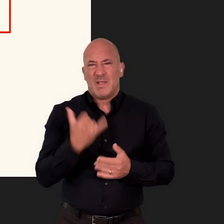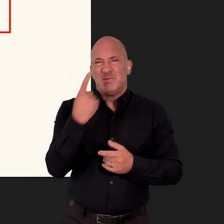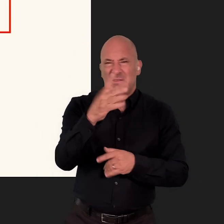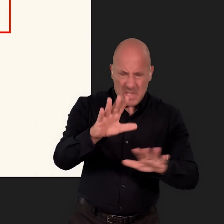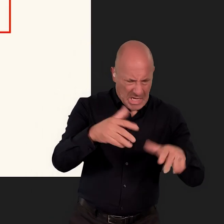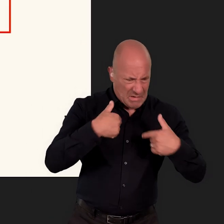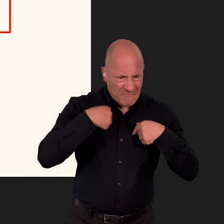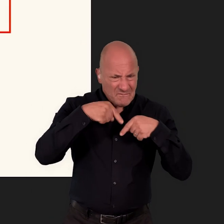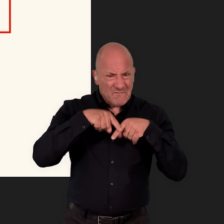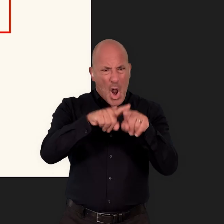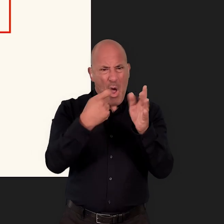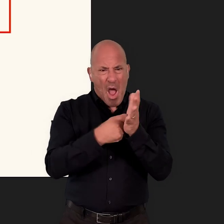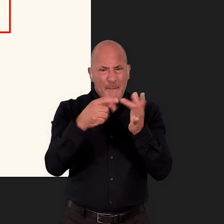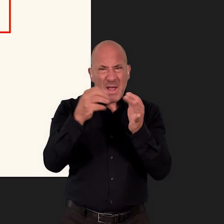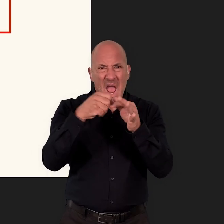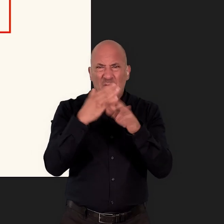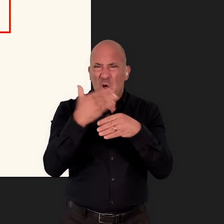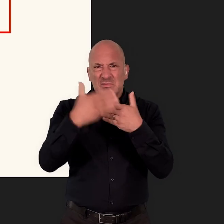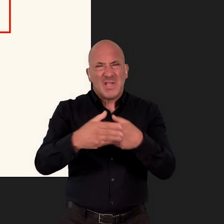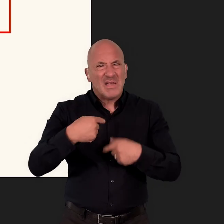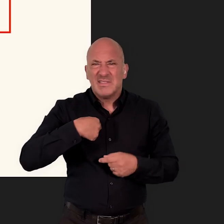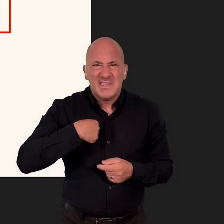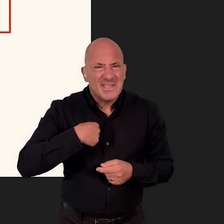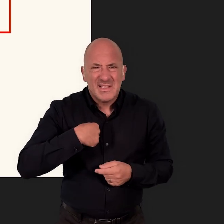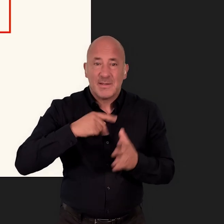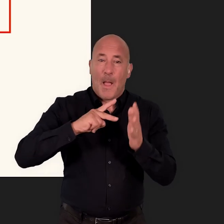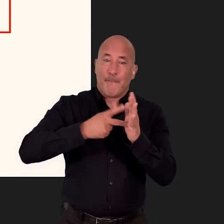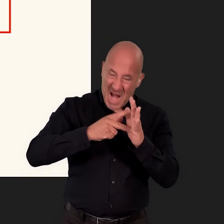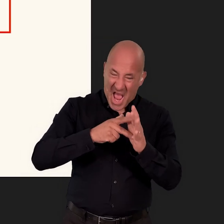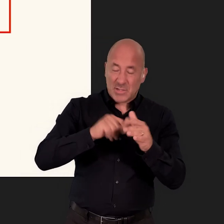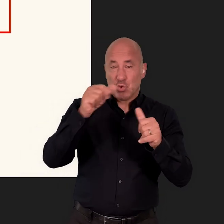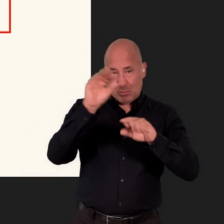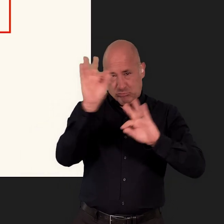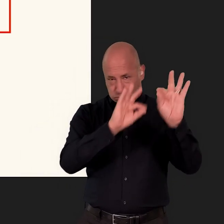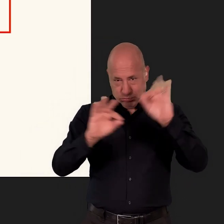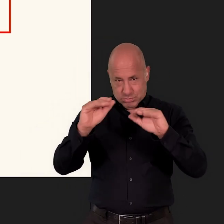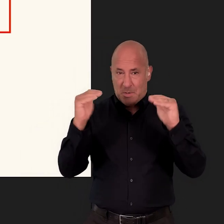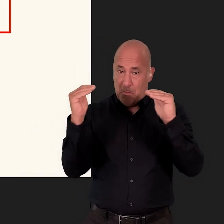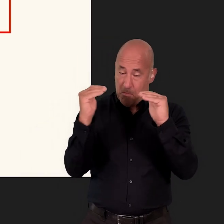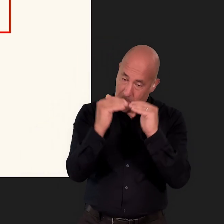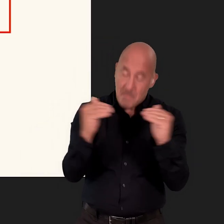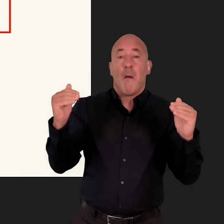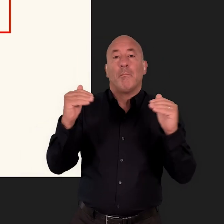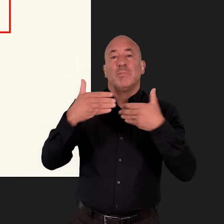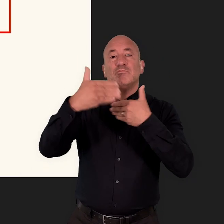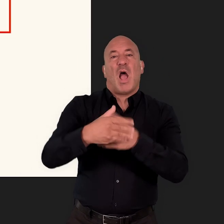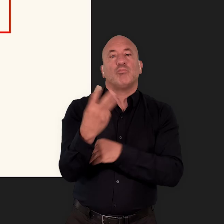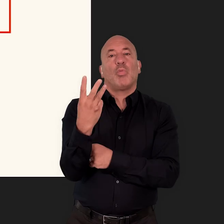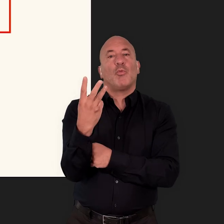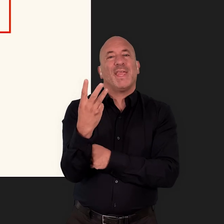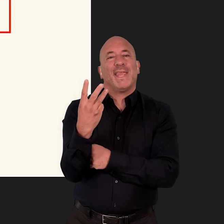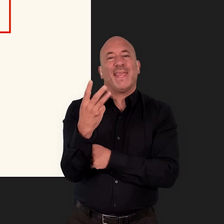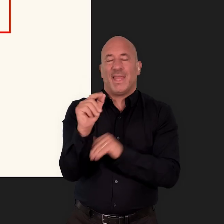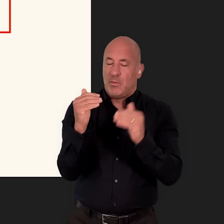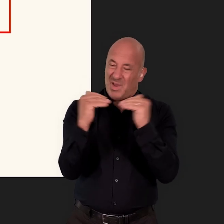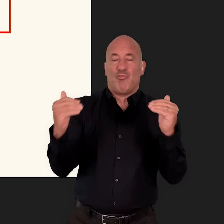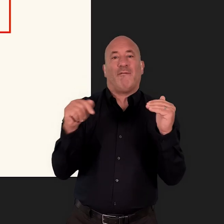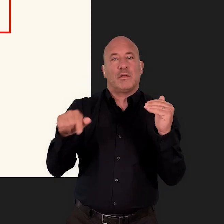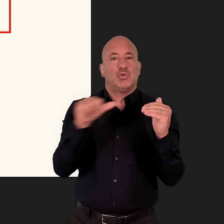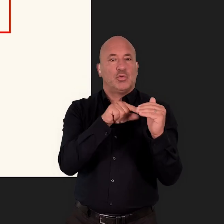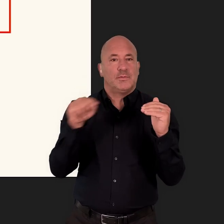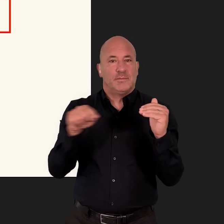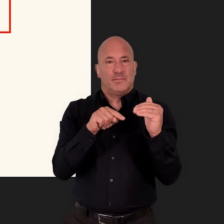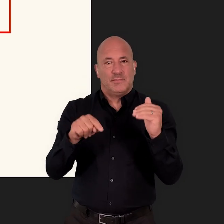3. If you are not following REBA Work Stages, plans should be developed to the equivalent of completing REBA